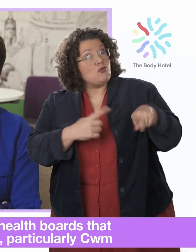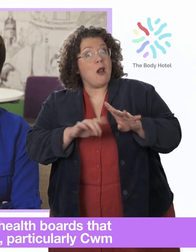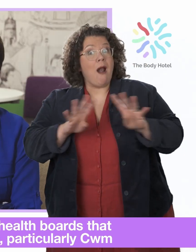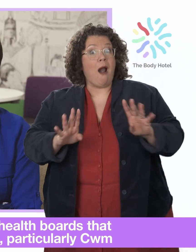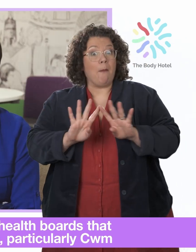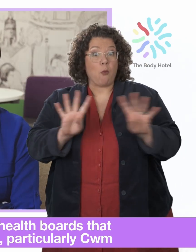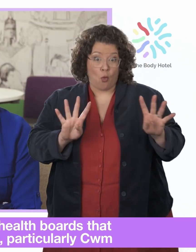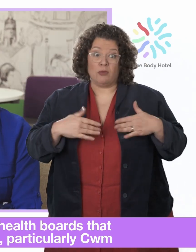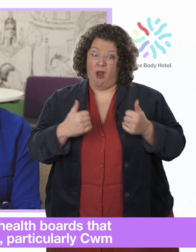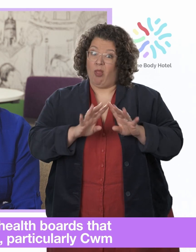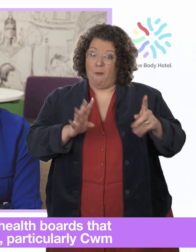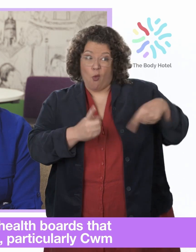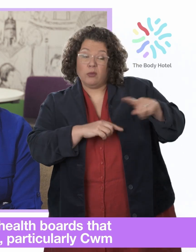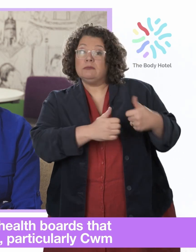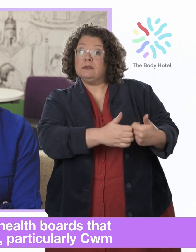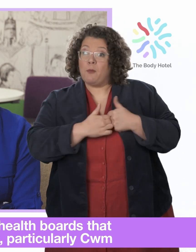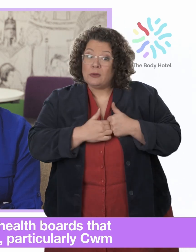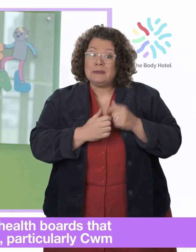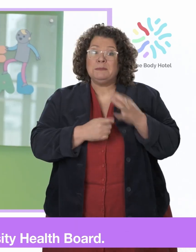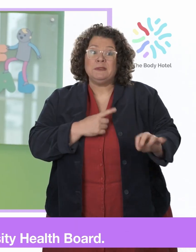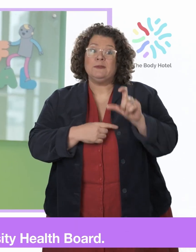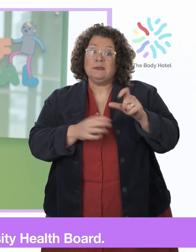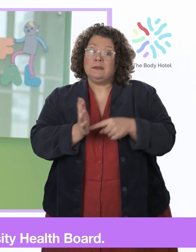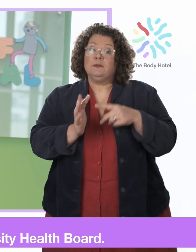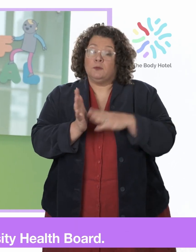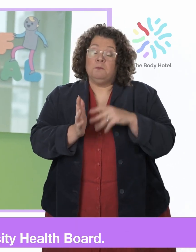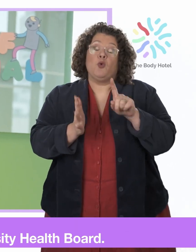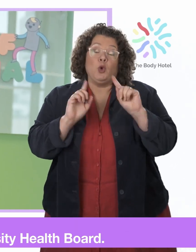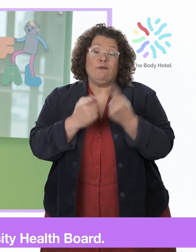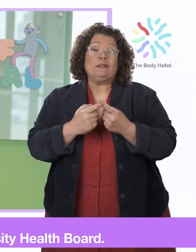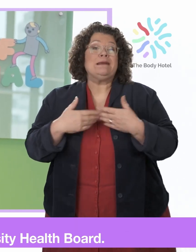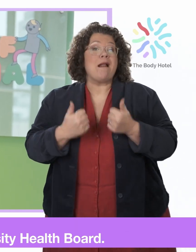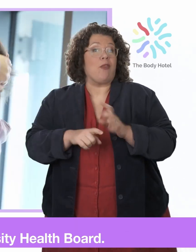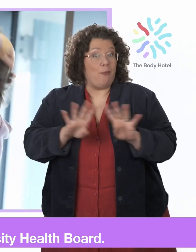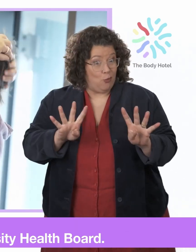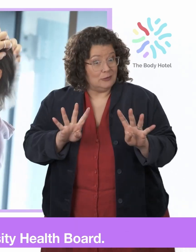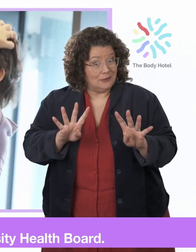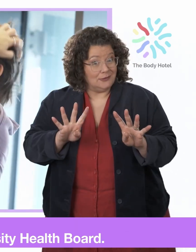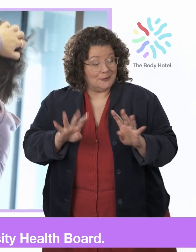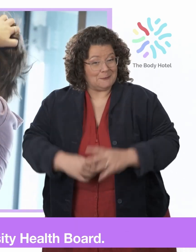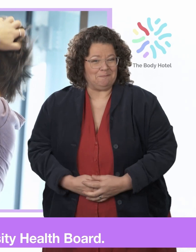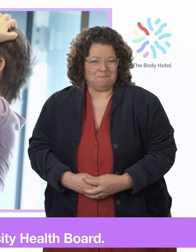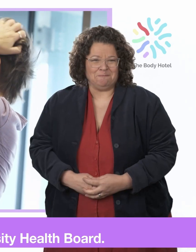additional health boards that have been supporting us, particularly Cymraeg Morgannwg University Health Board.